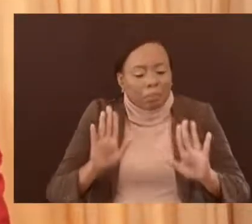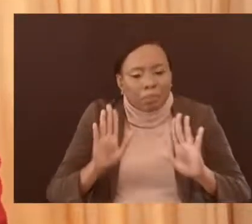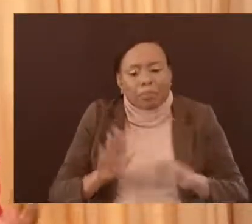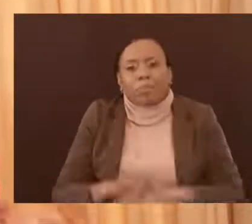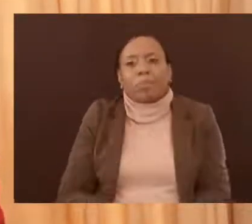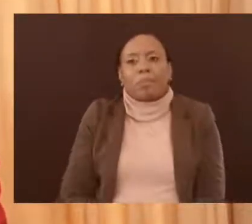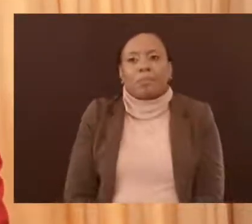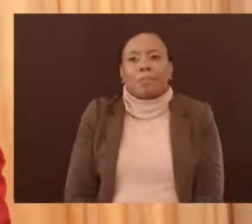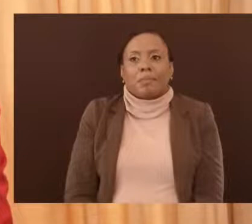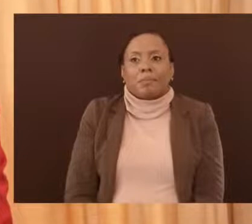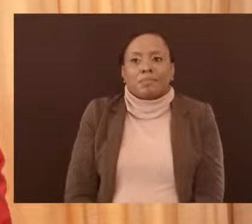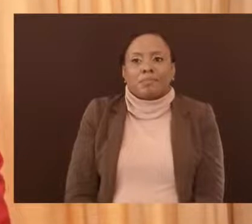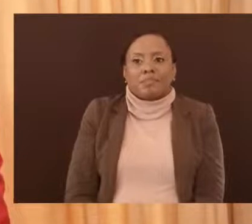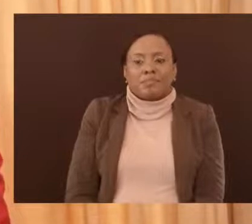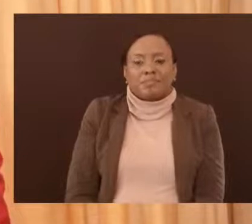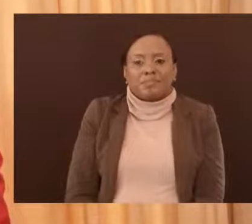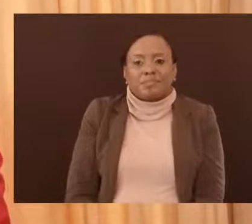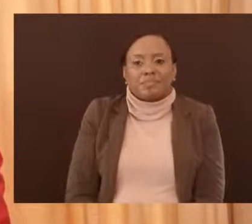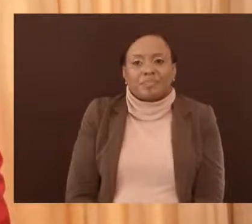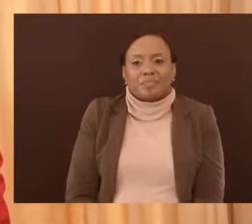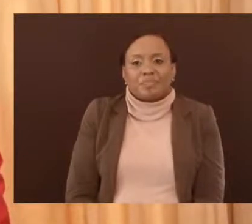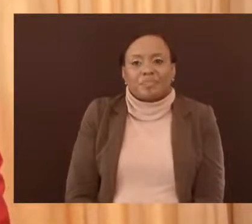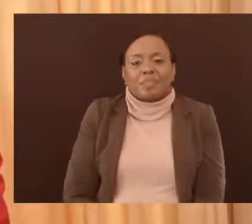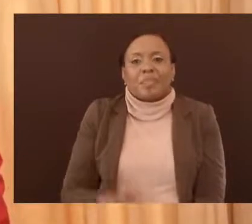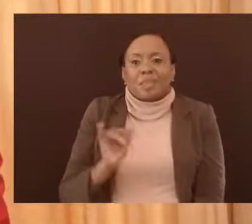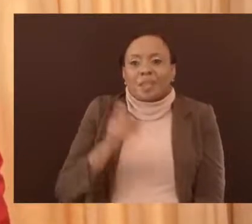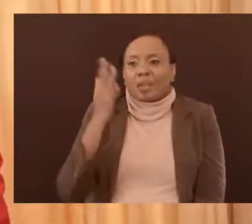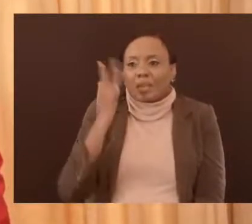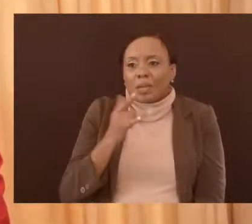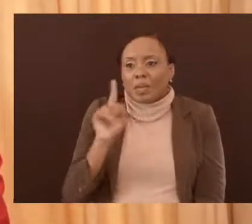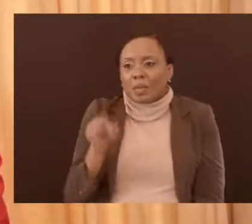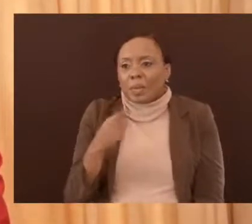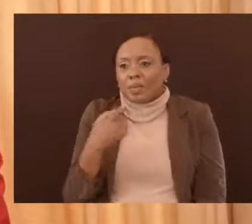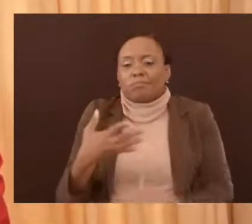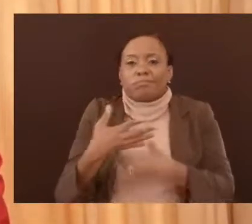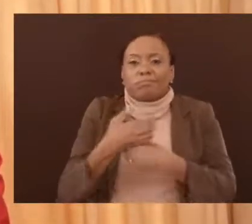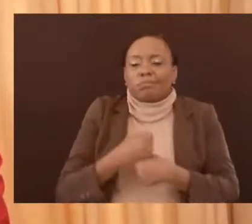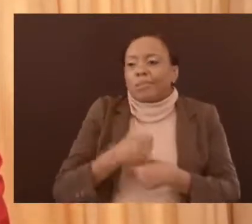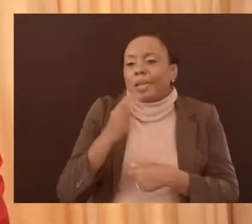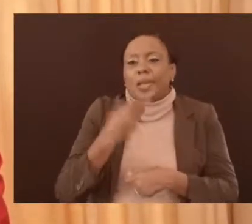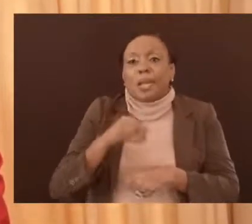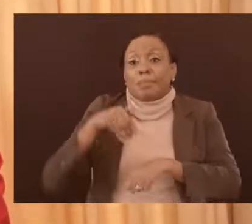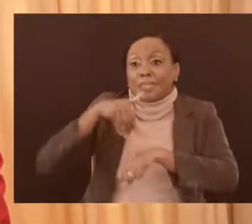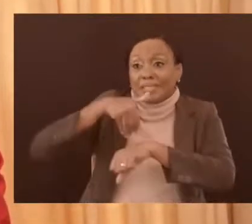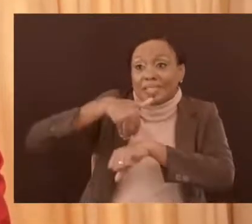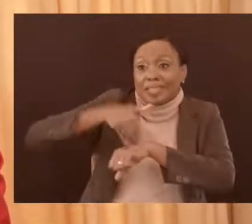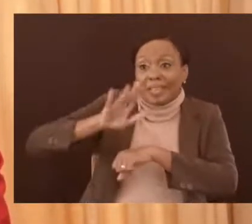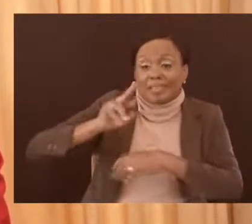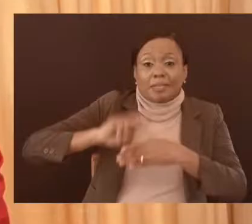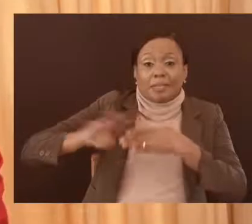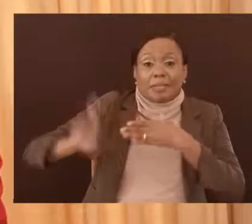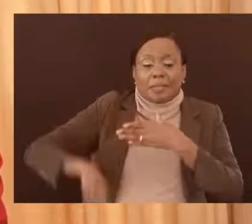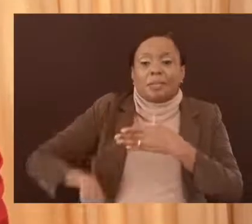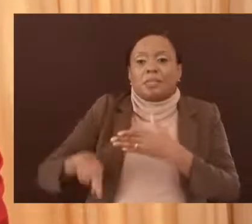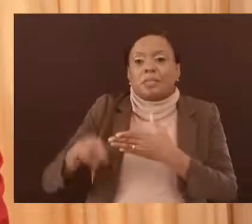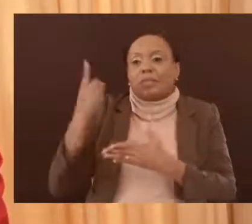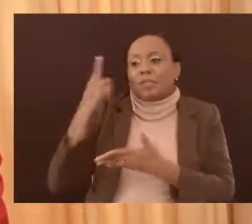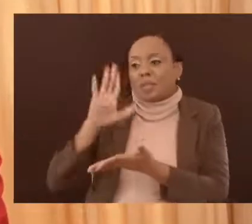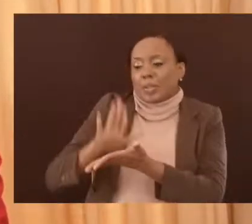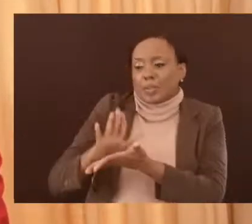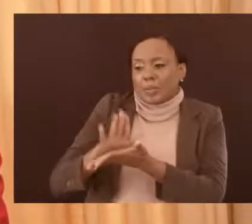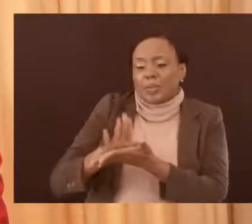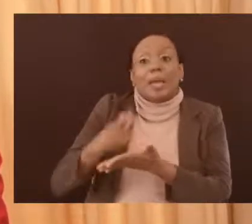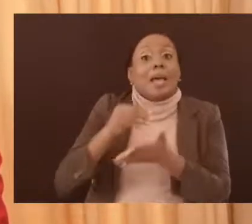the environment we're operating in, that's why we've undertaken as a ministry to send those results directly to